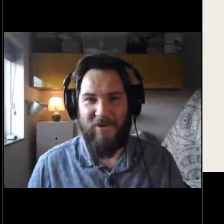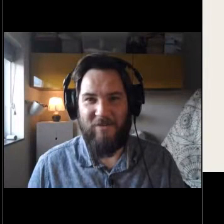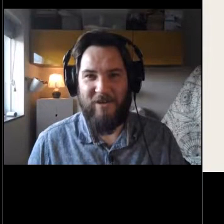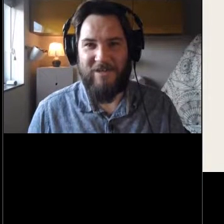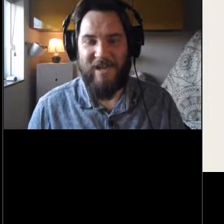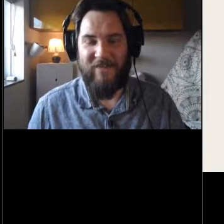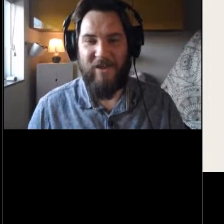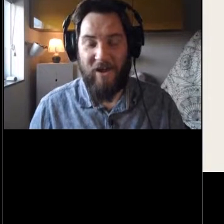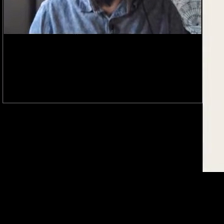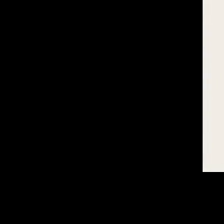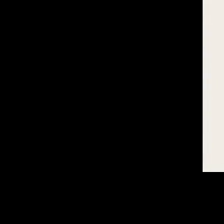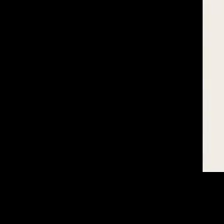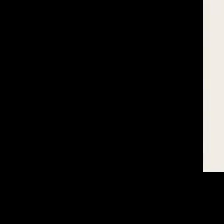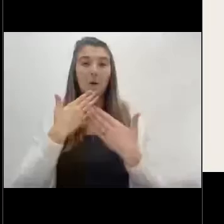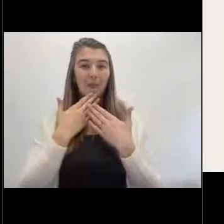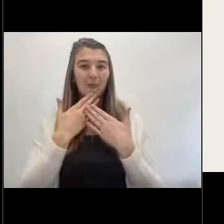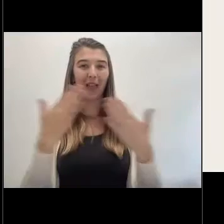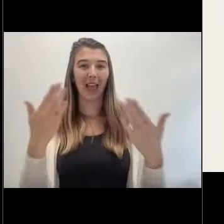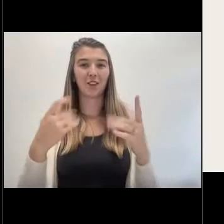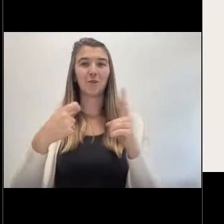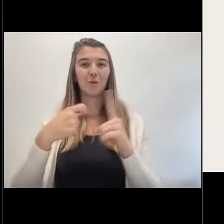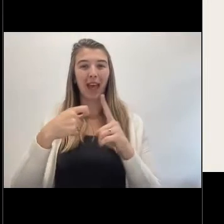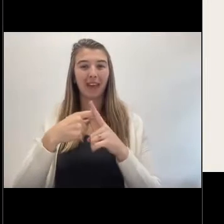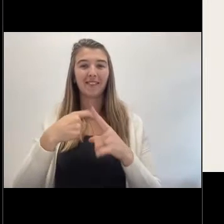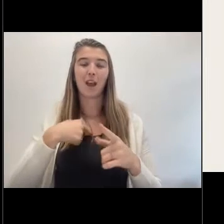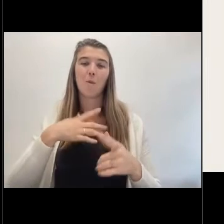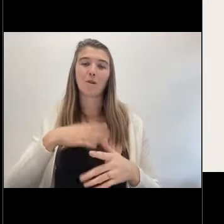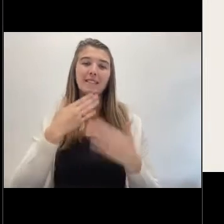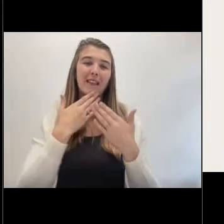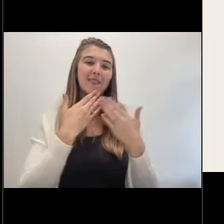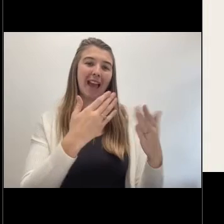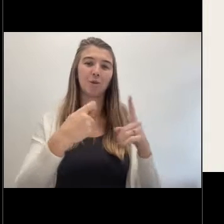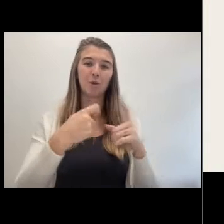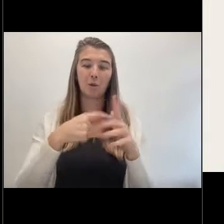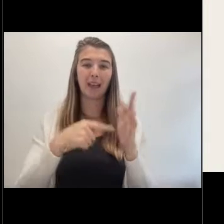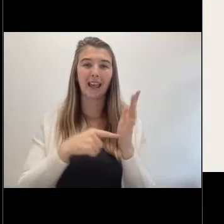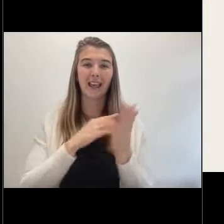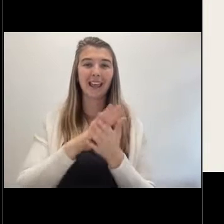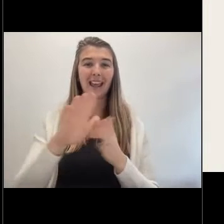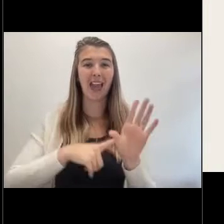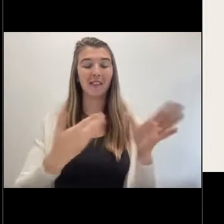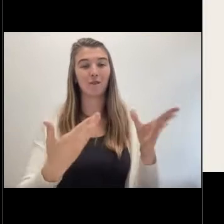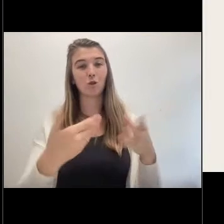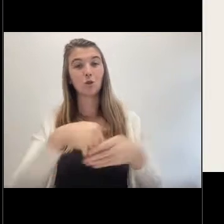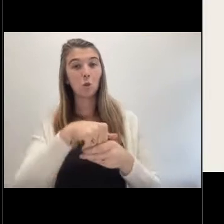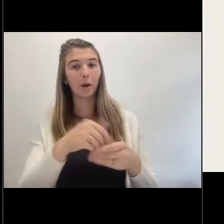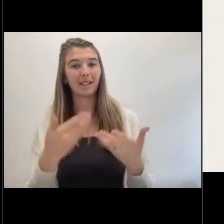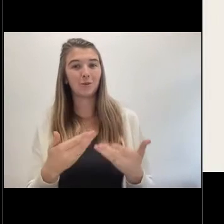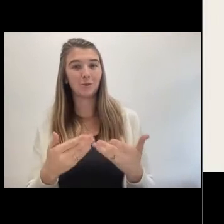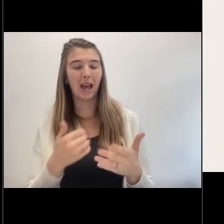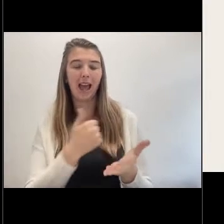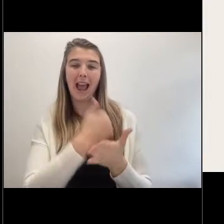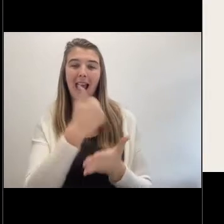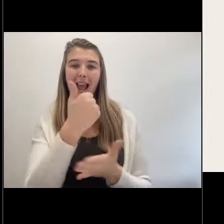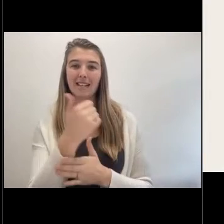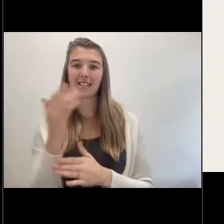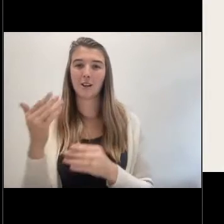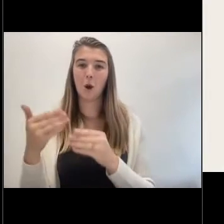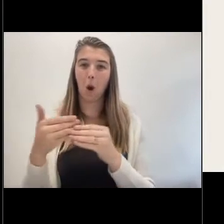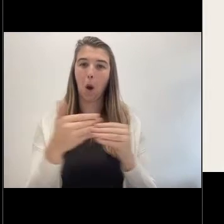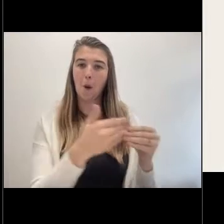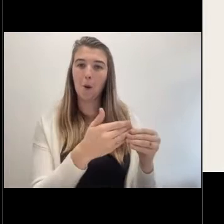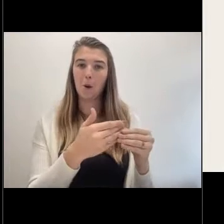Thank you very much, Kathy. I obviously would like to thank you, Kathy, for joining us once again. An excellent host, not one of the